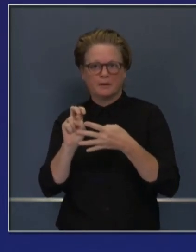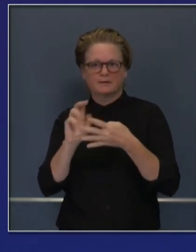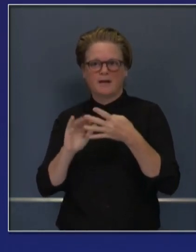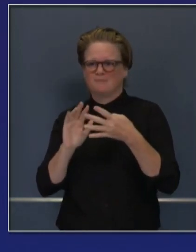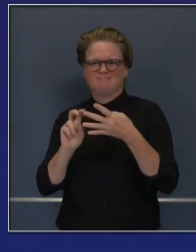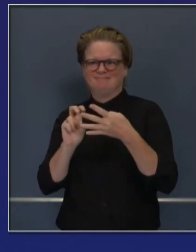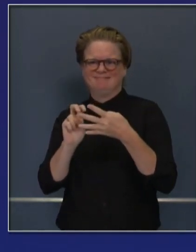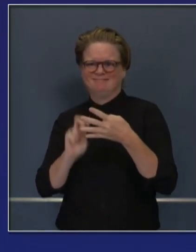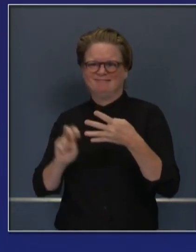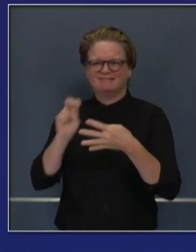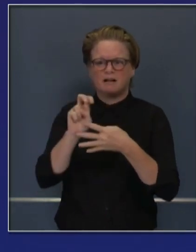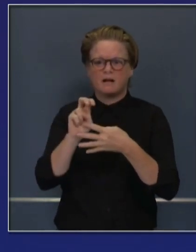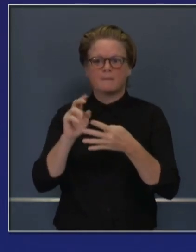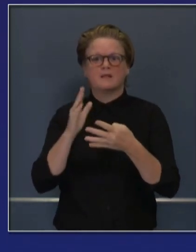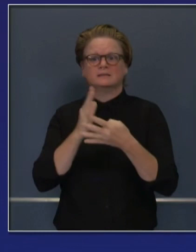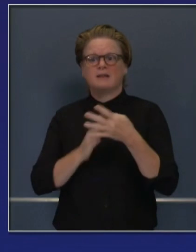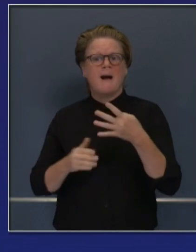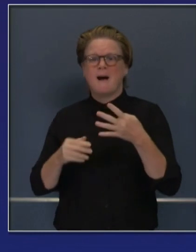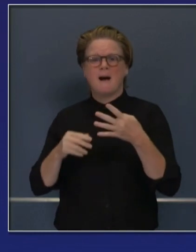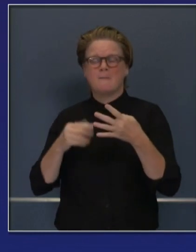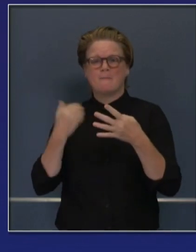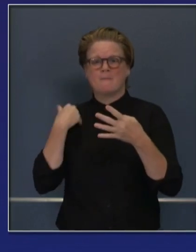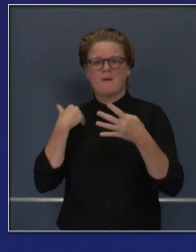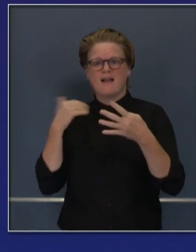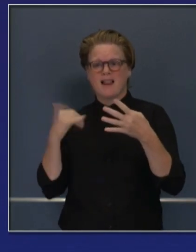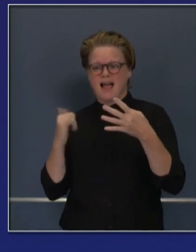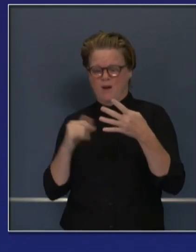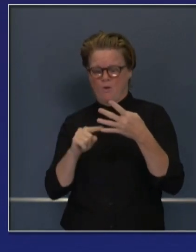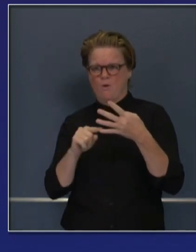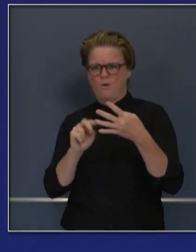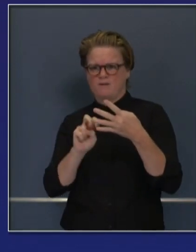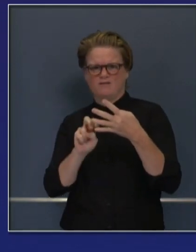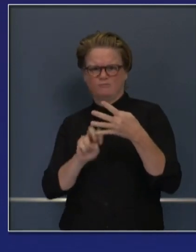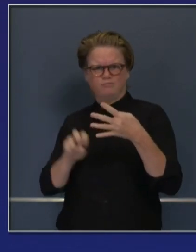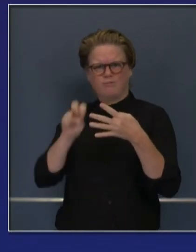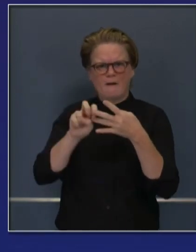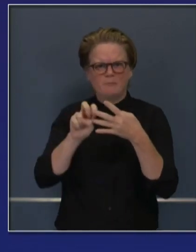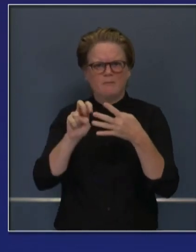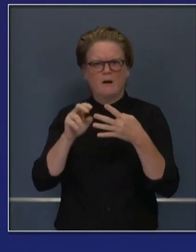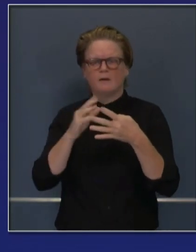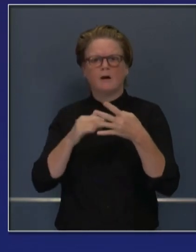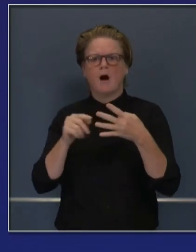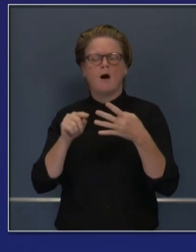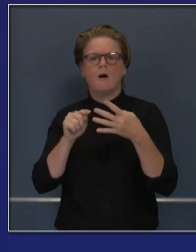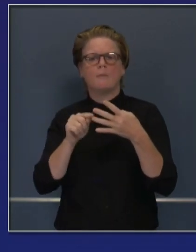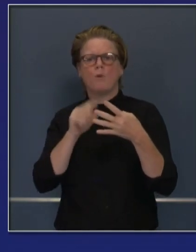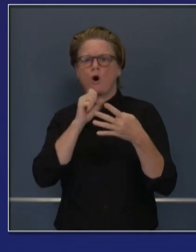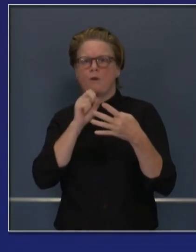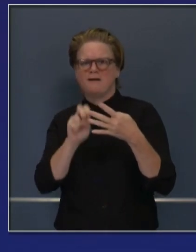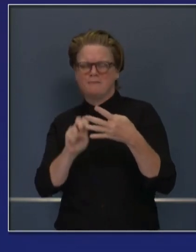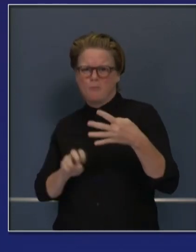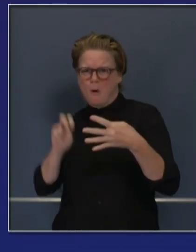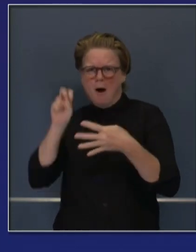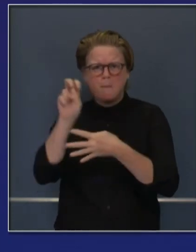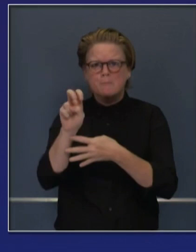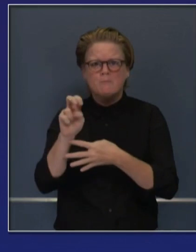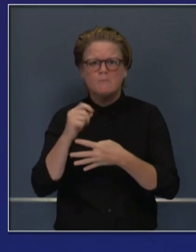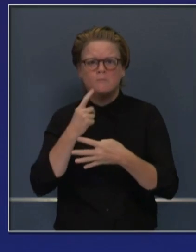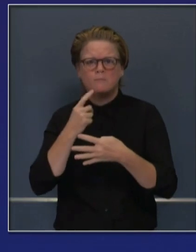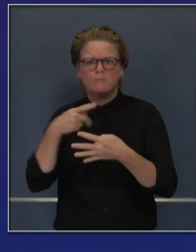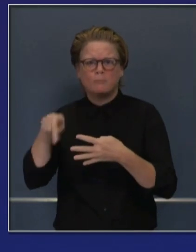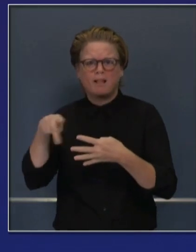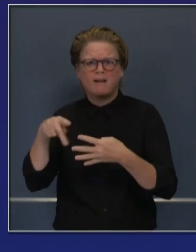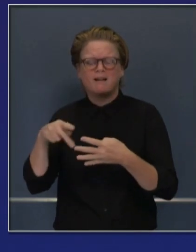counties moving from orange to purple. So we will not be moving simply one tier based upon the data, the